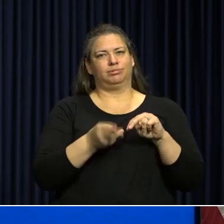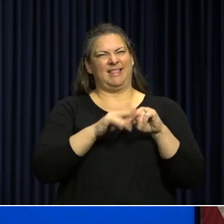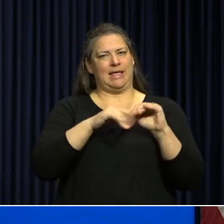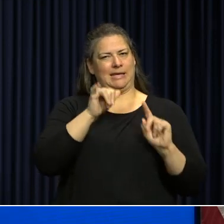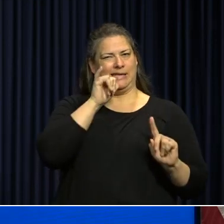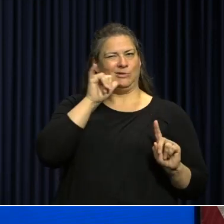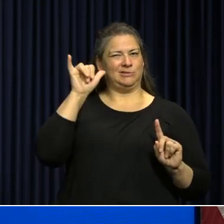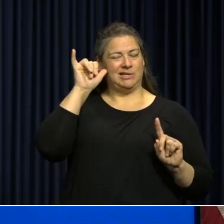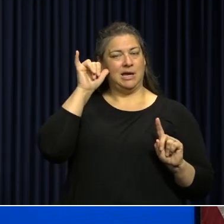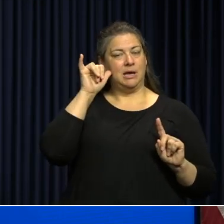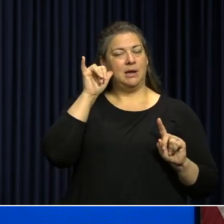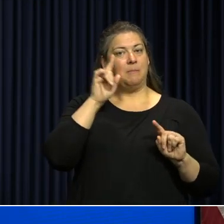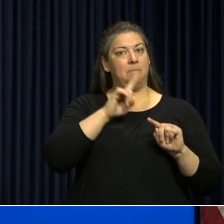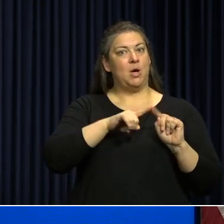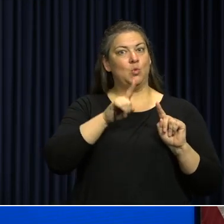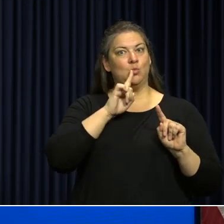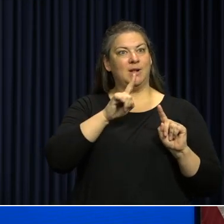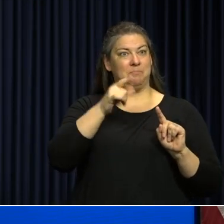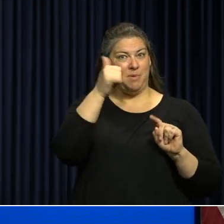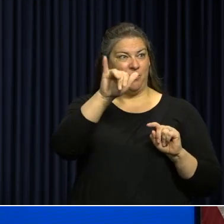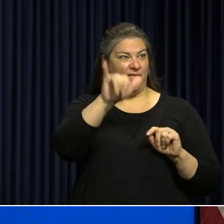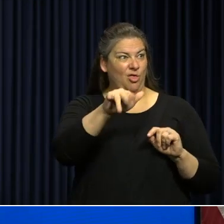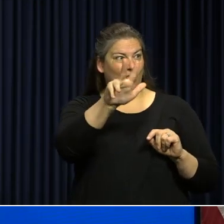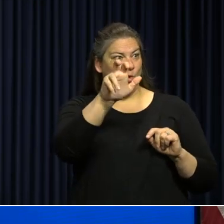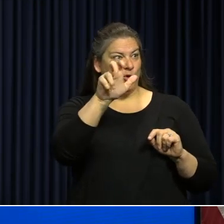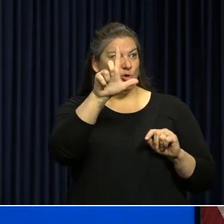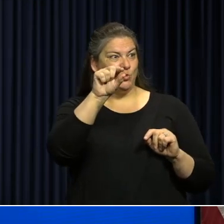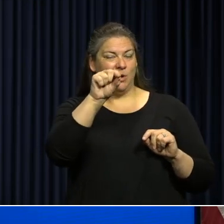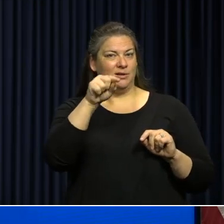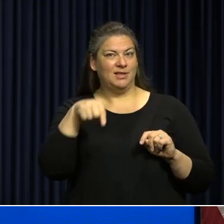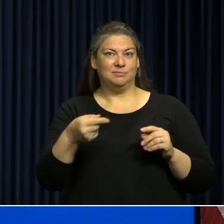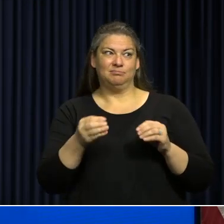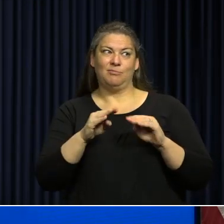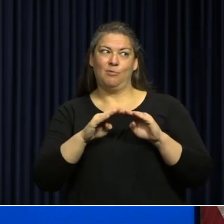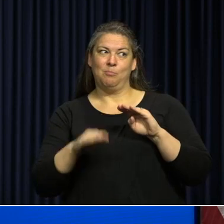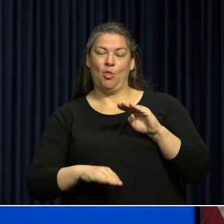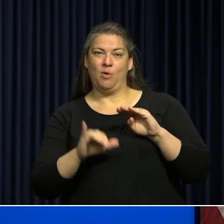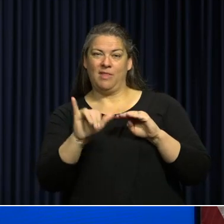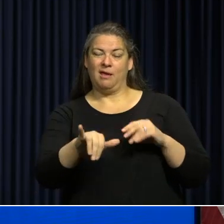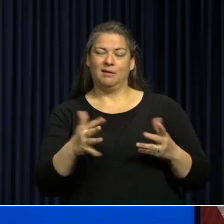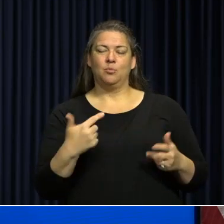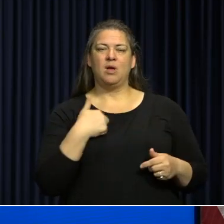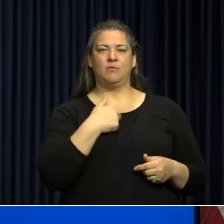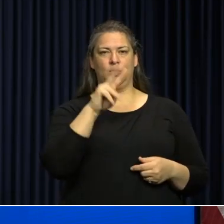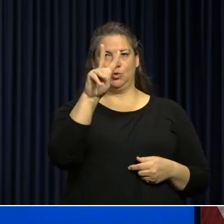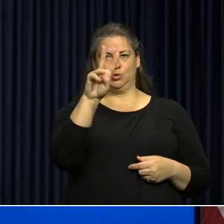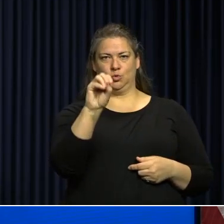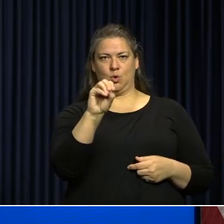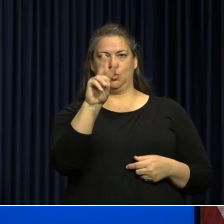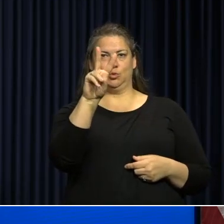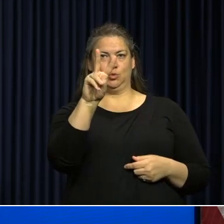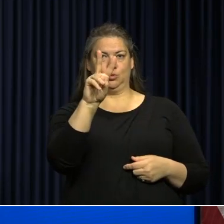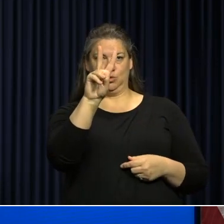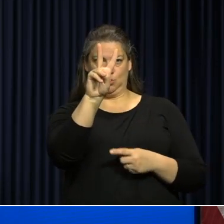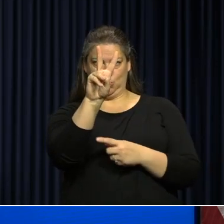but a lot lower than when we had the 320 something. So we have 202